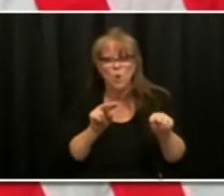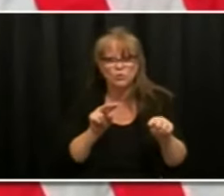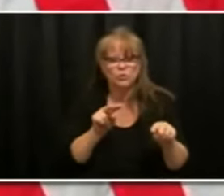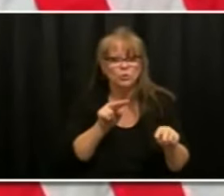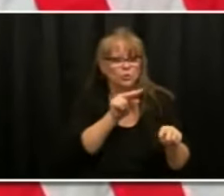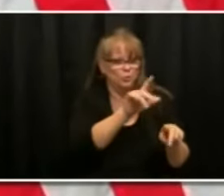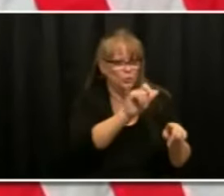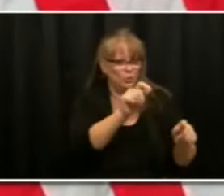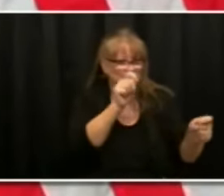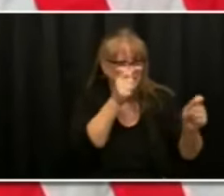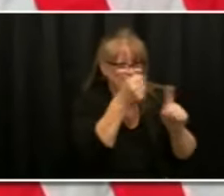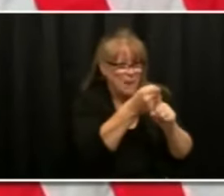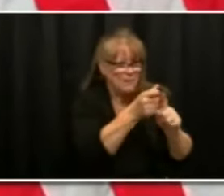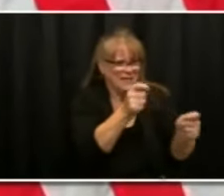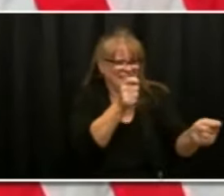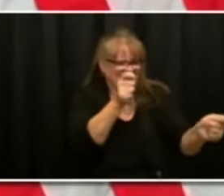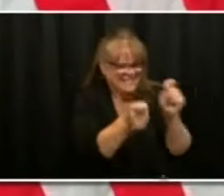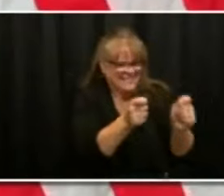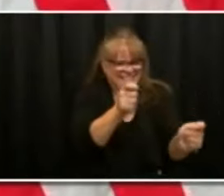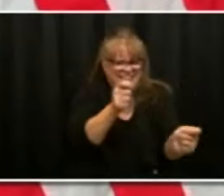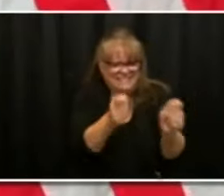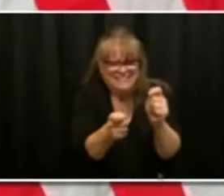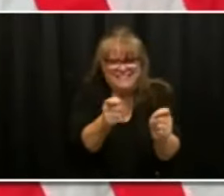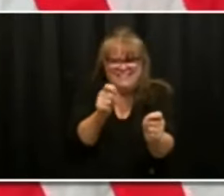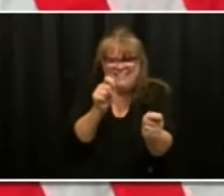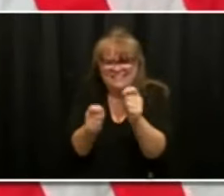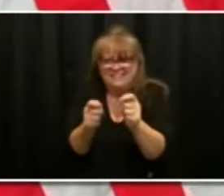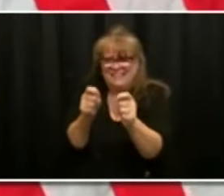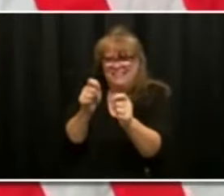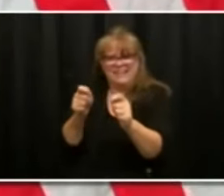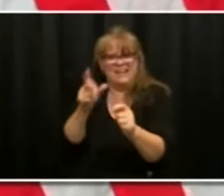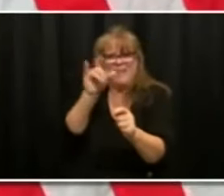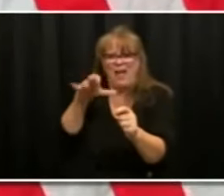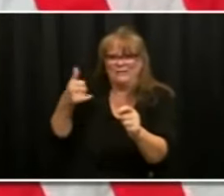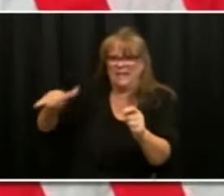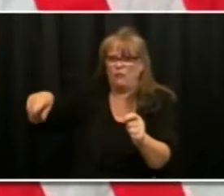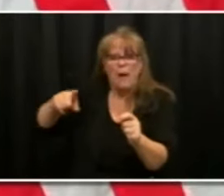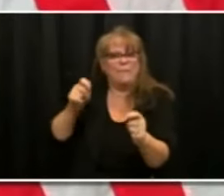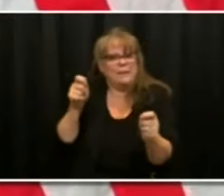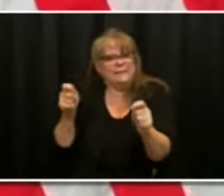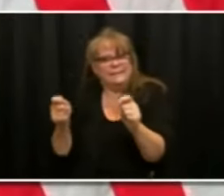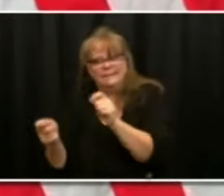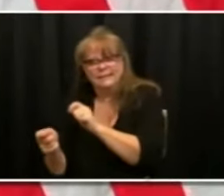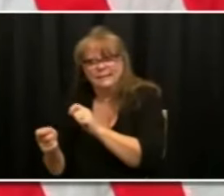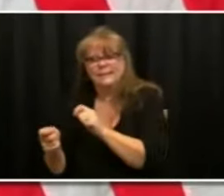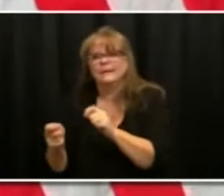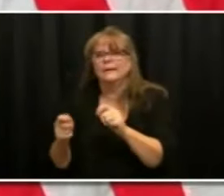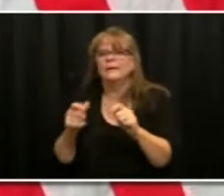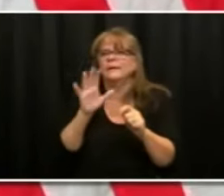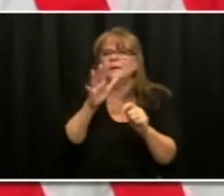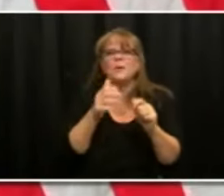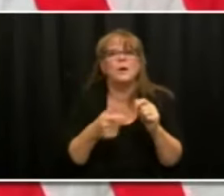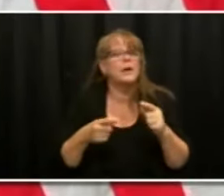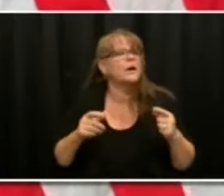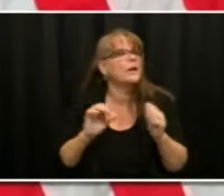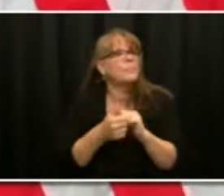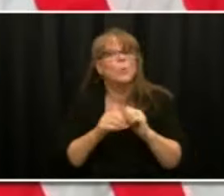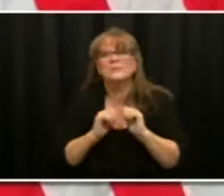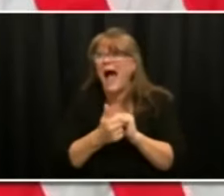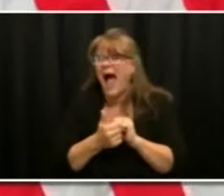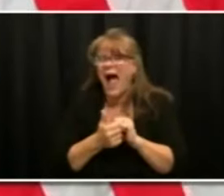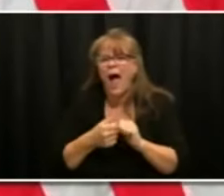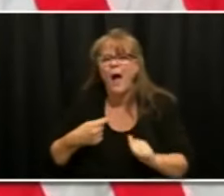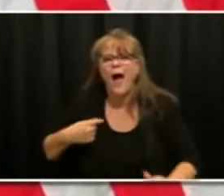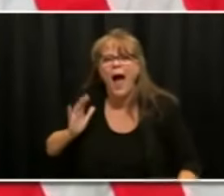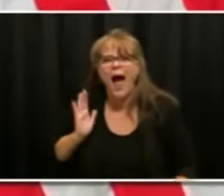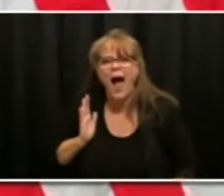off in Colorado is simply a function of how we interact with one another socially. If we live the way we lived